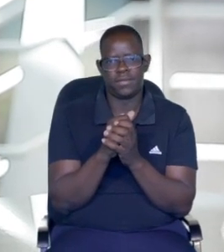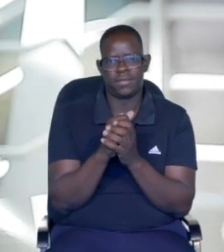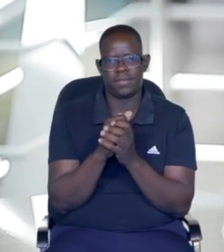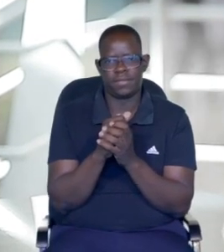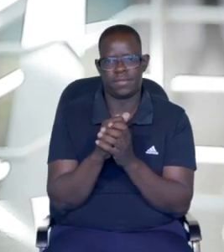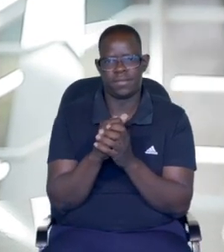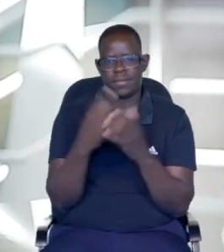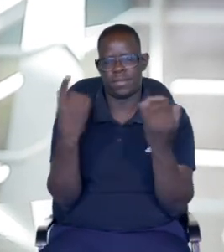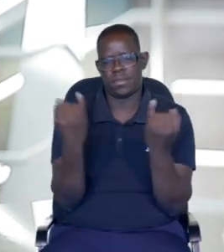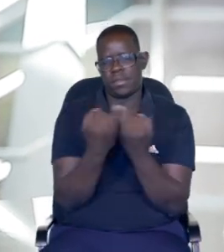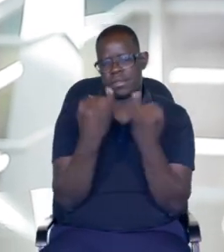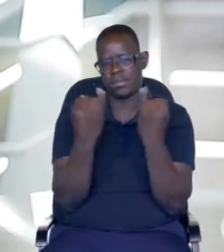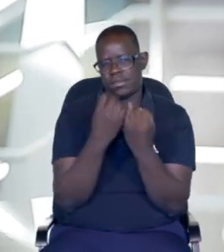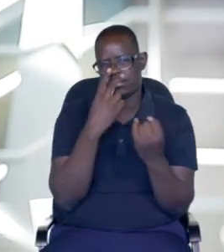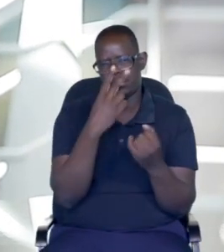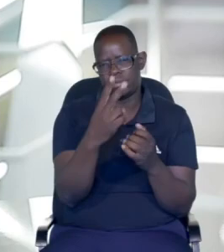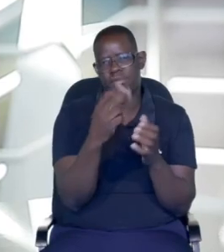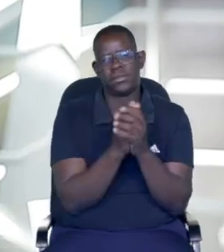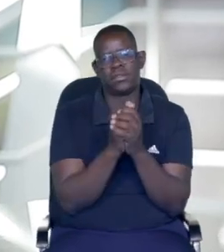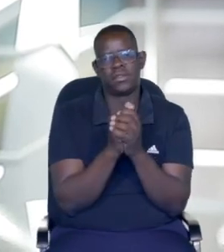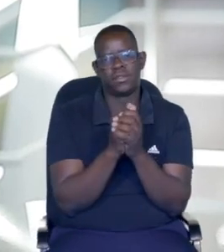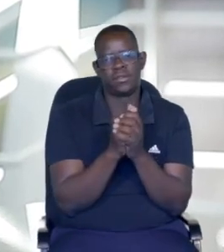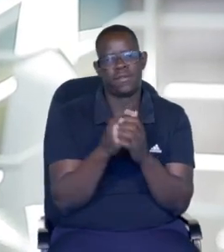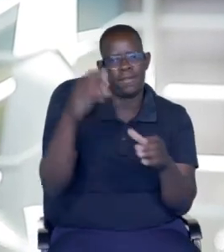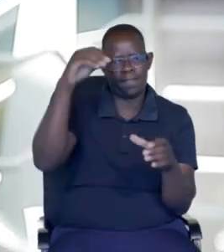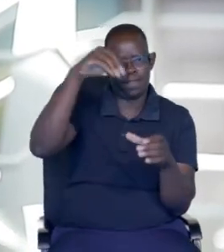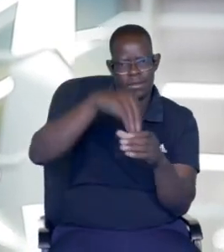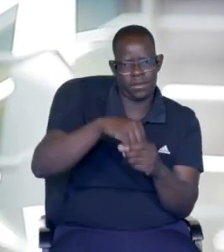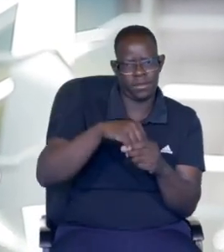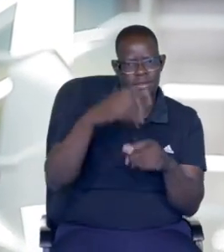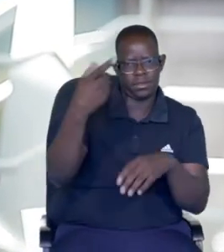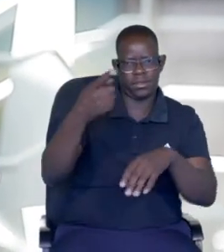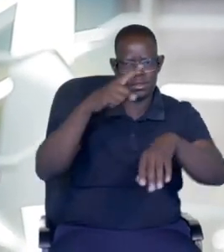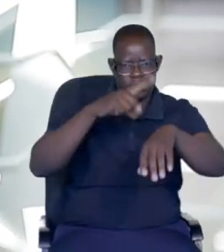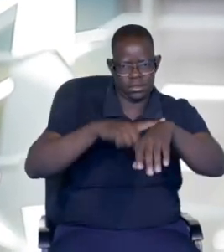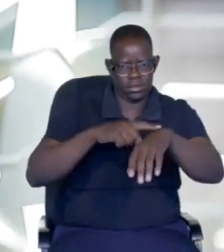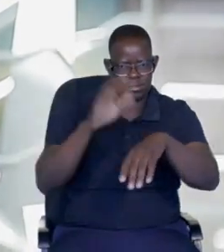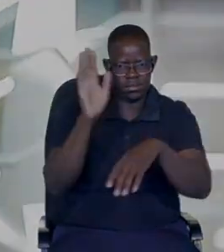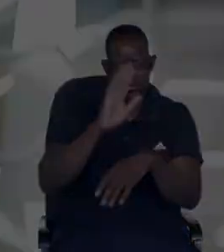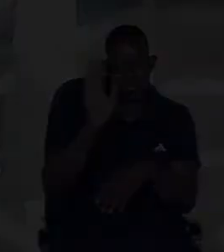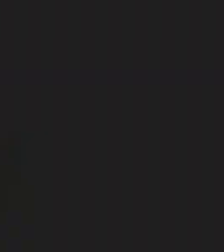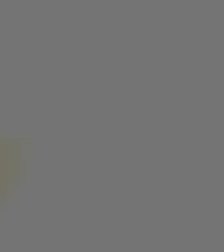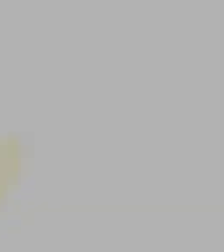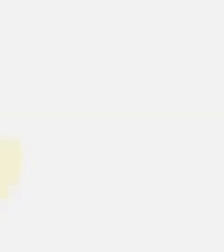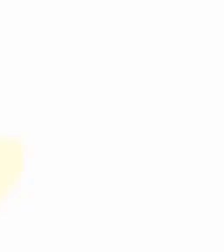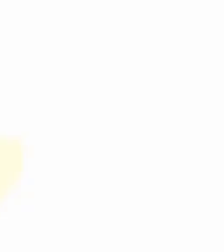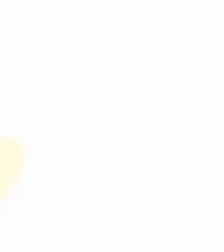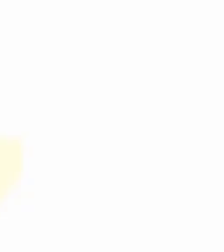I hope you enjoyed our lesson today. Join us again next time. Goodbye.